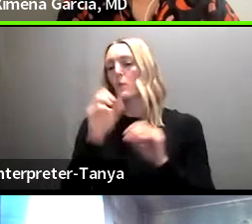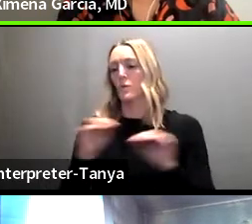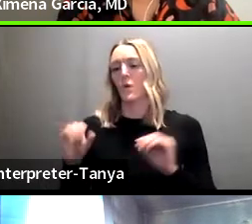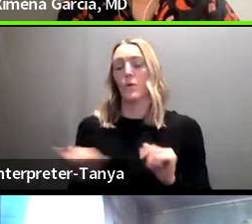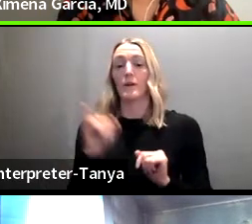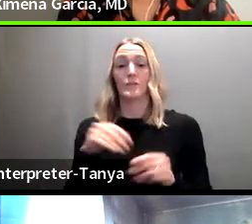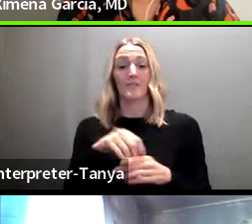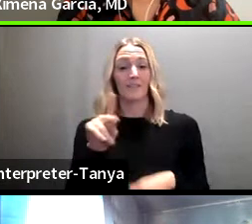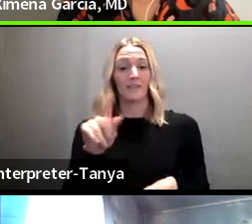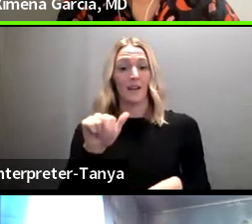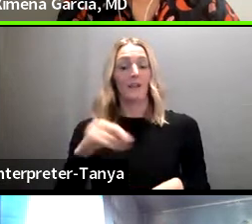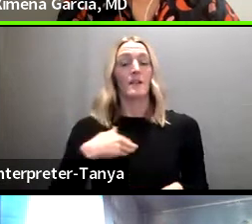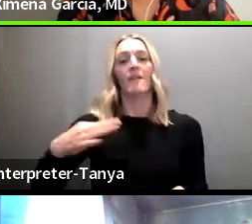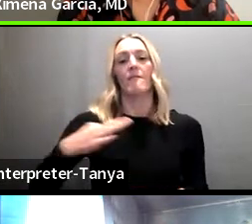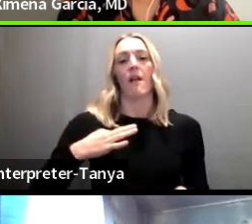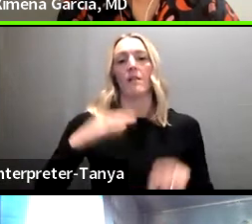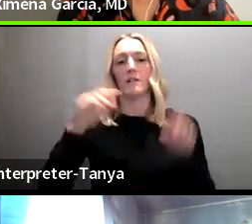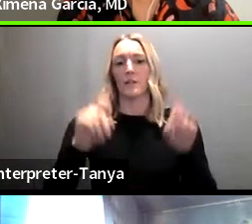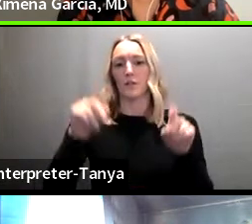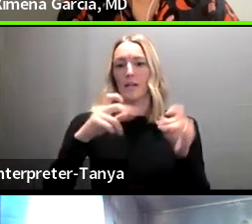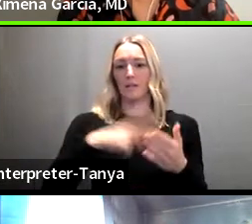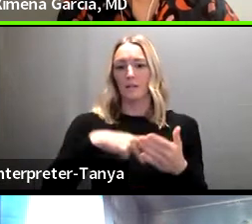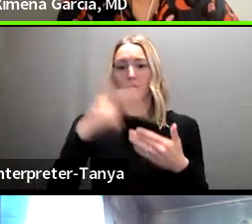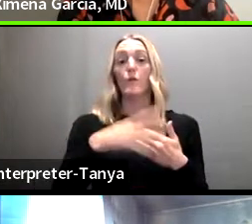program and the community testing program, which both